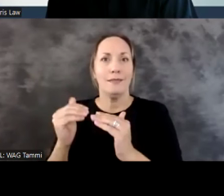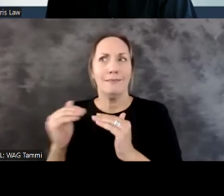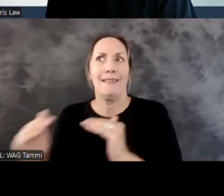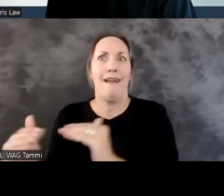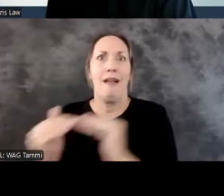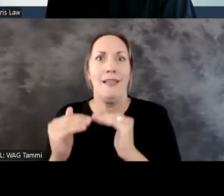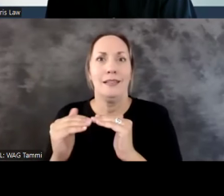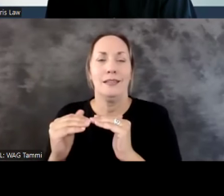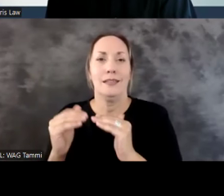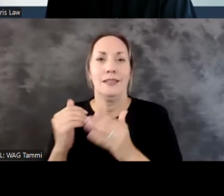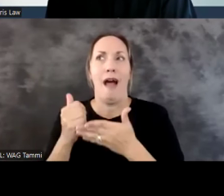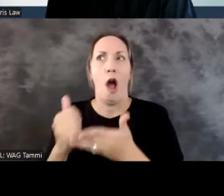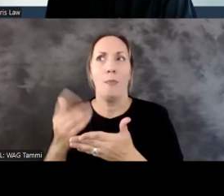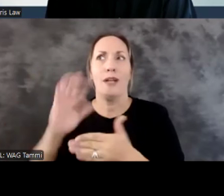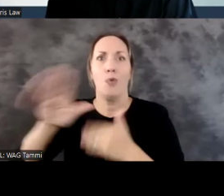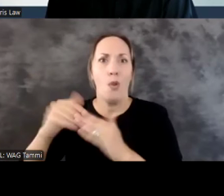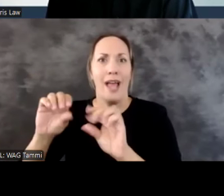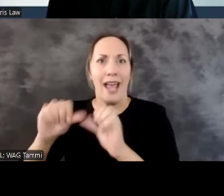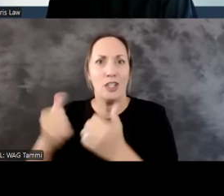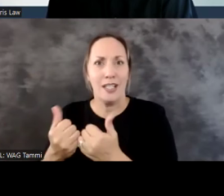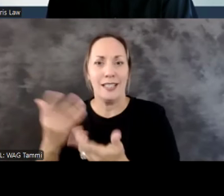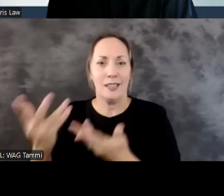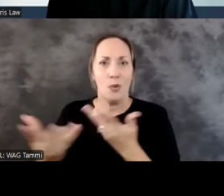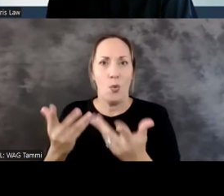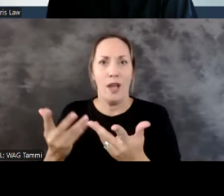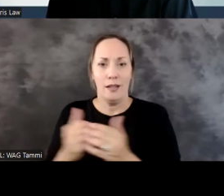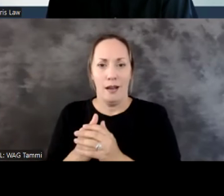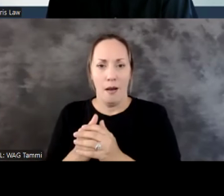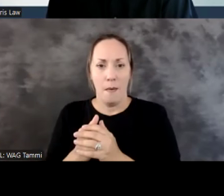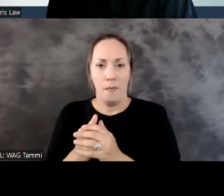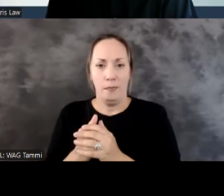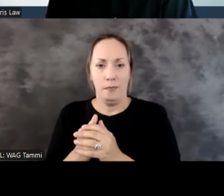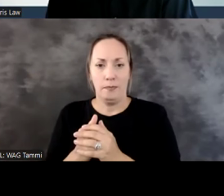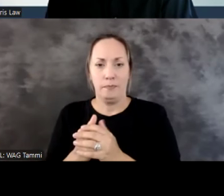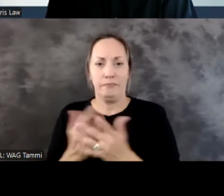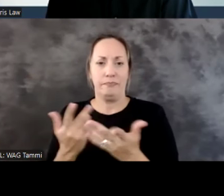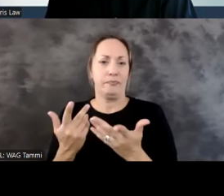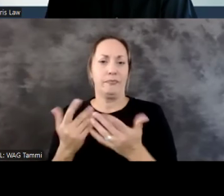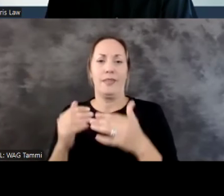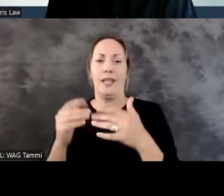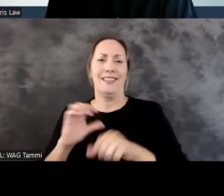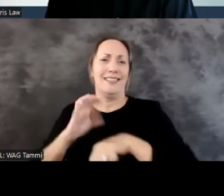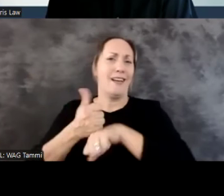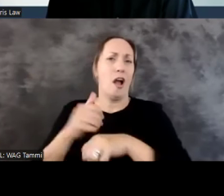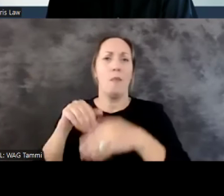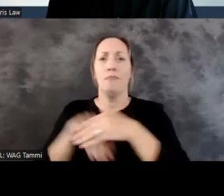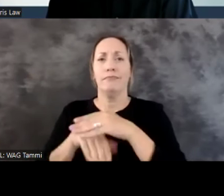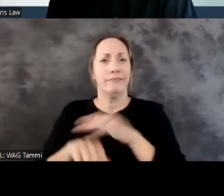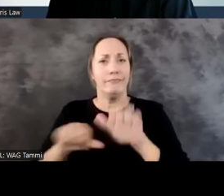entire agency with implementing accessibility programs. They're using resources such as the